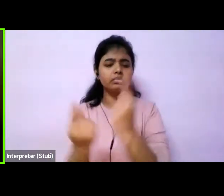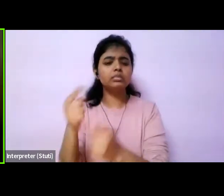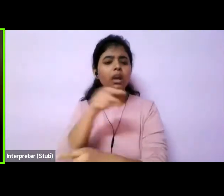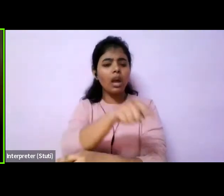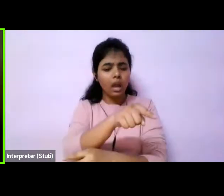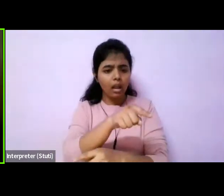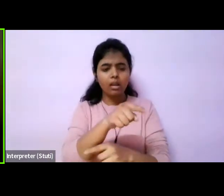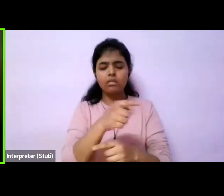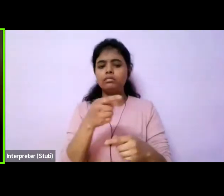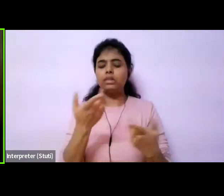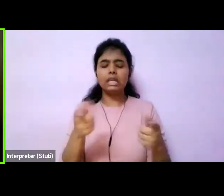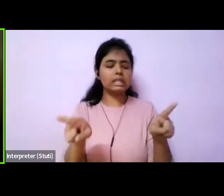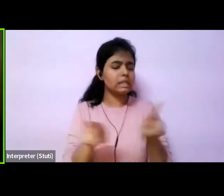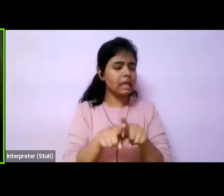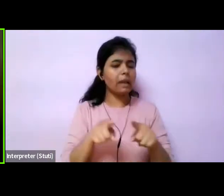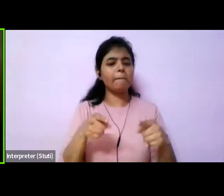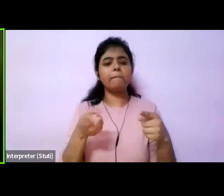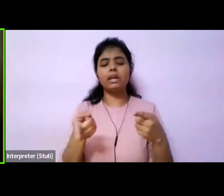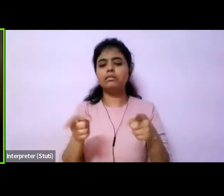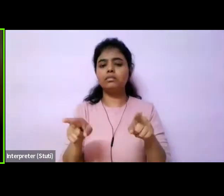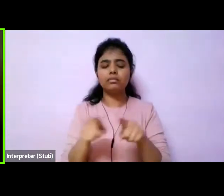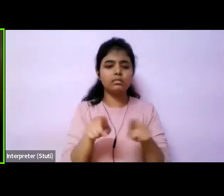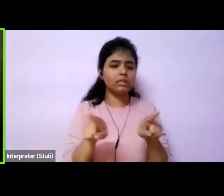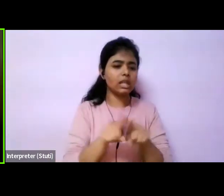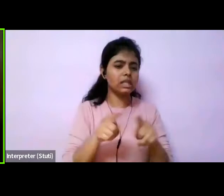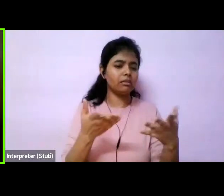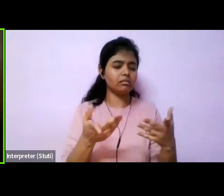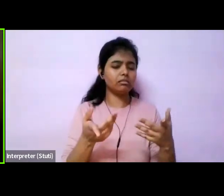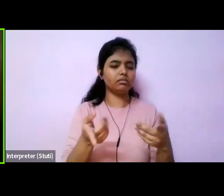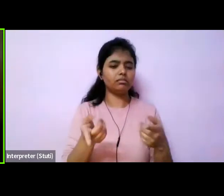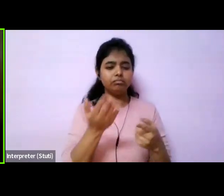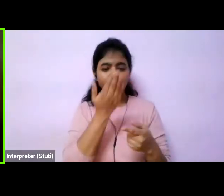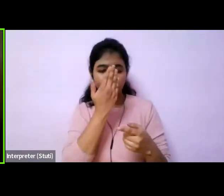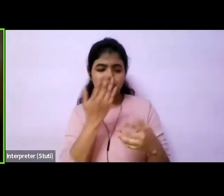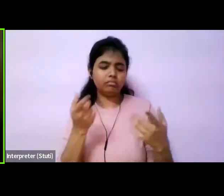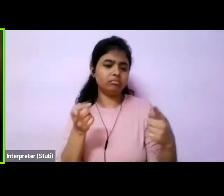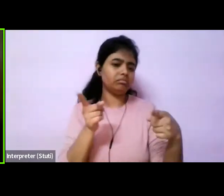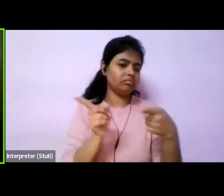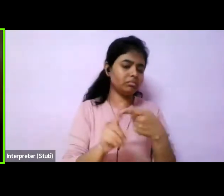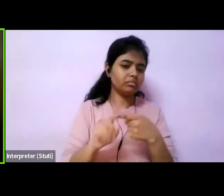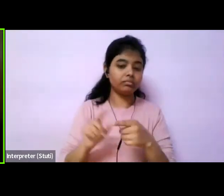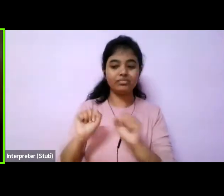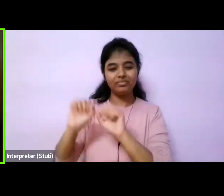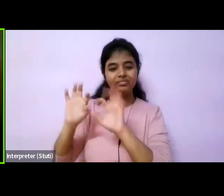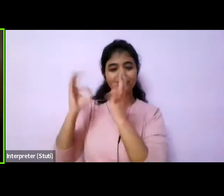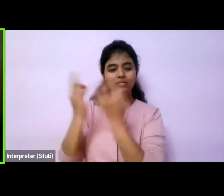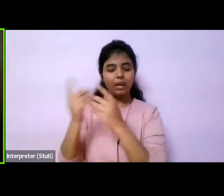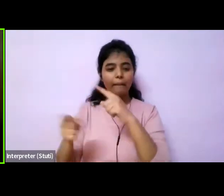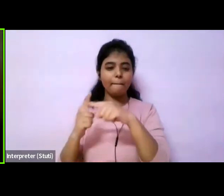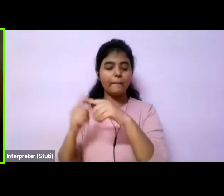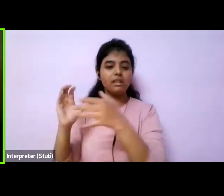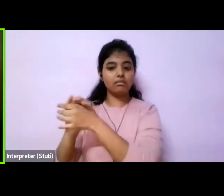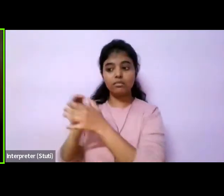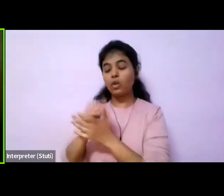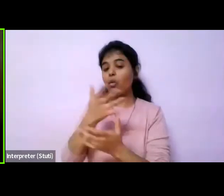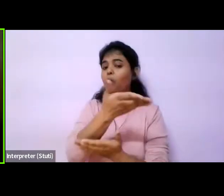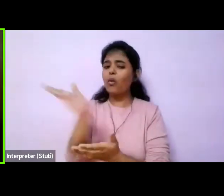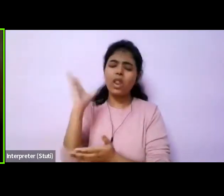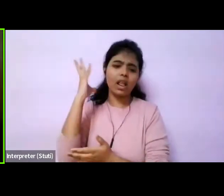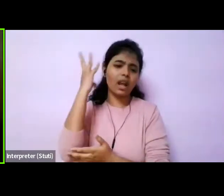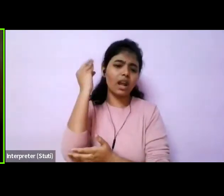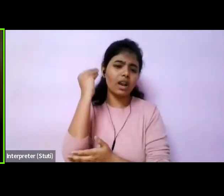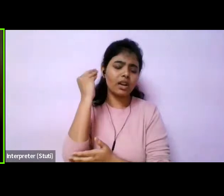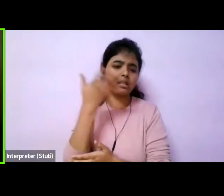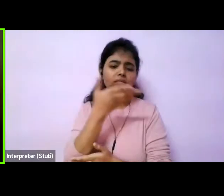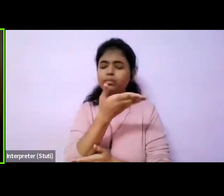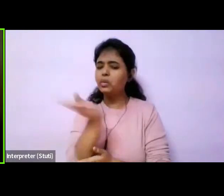lead a double life. One he calls the old life, in which he lived among family and friends, all hearing, who communicated with